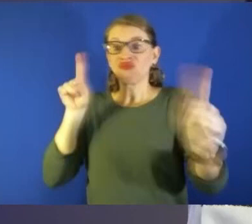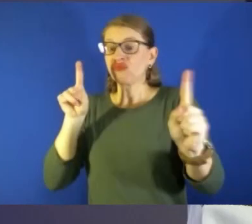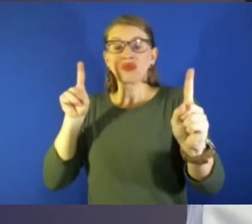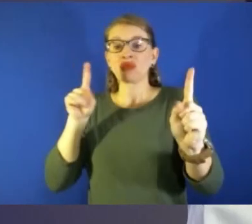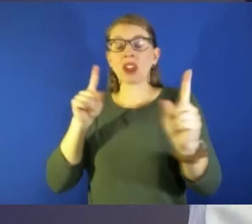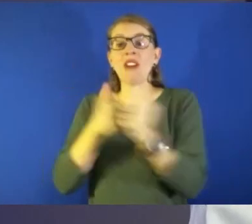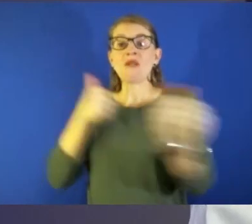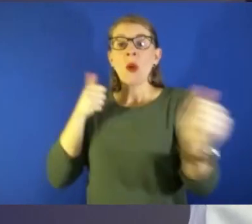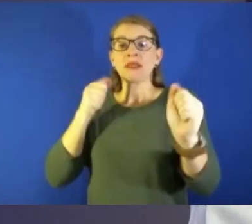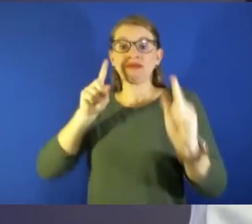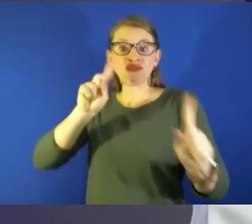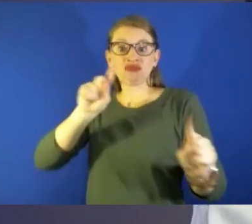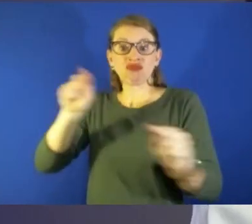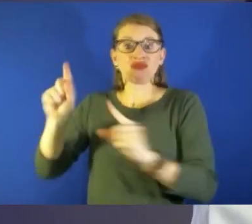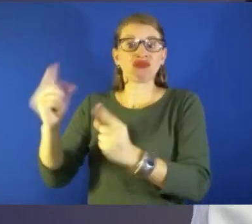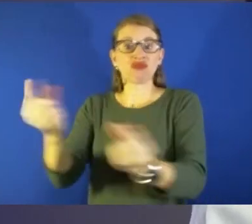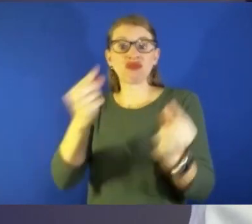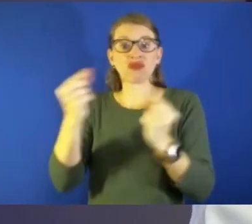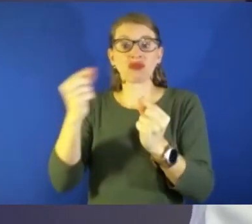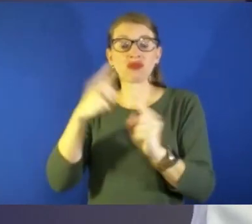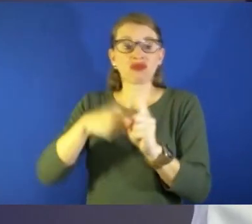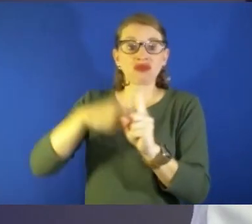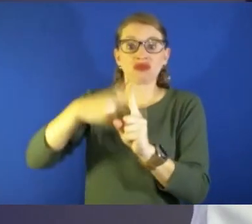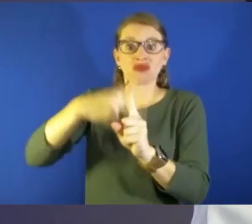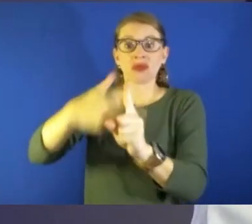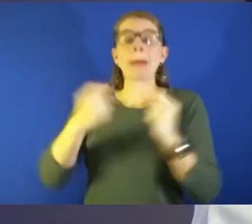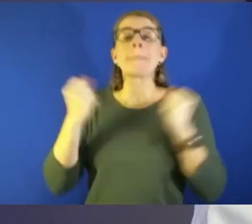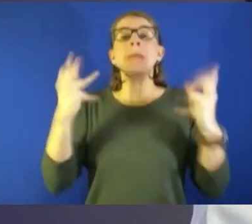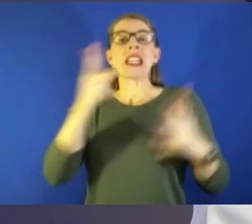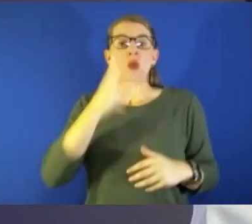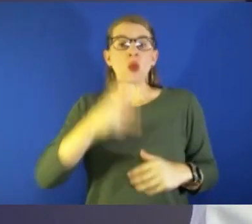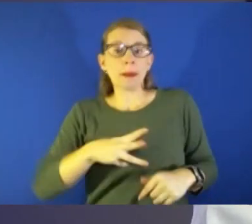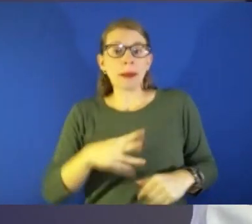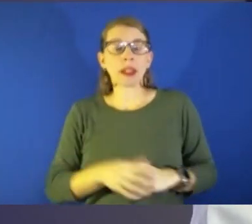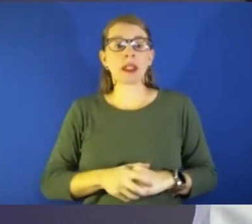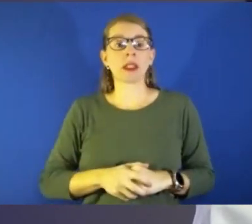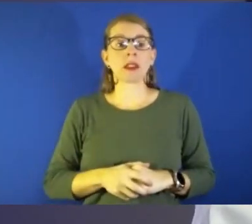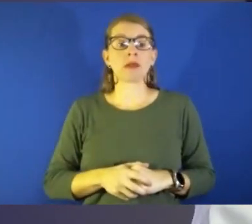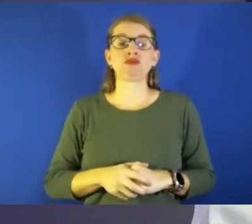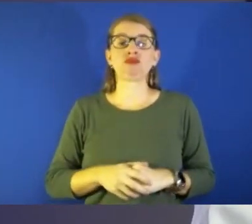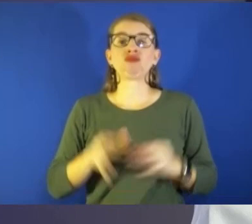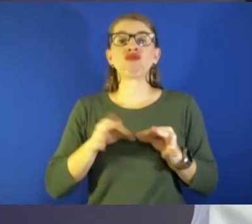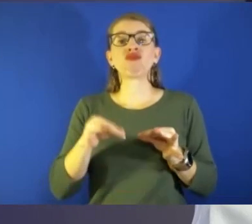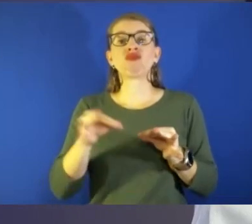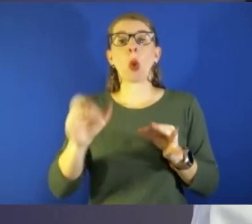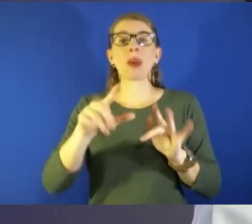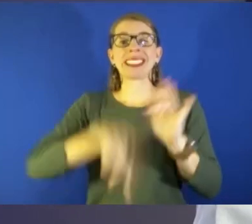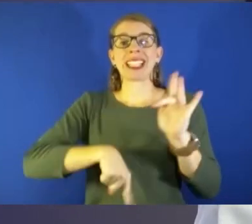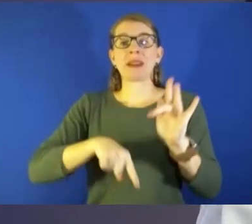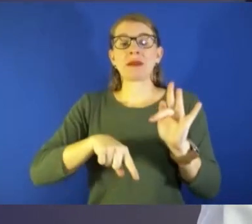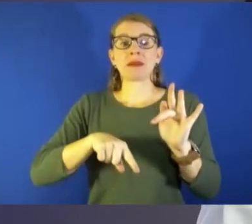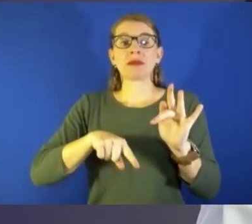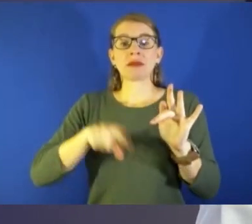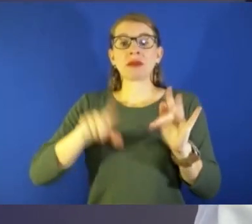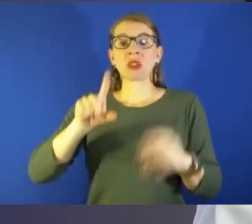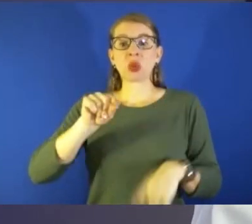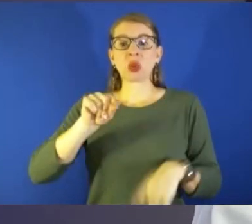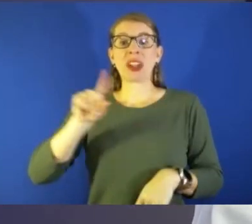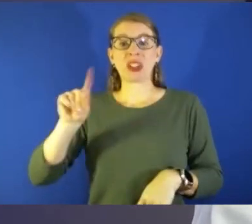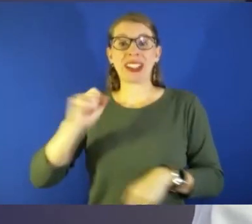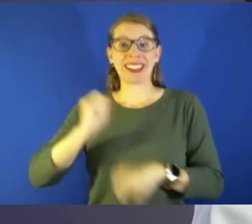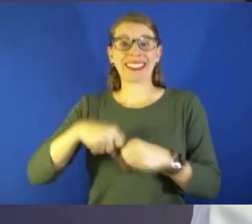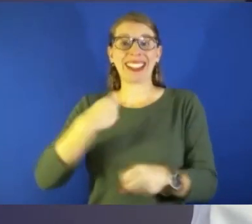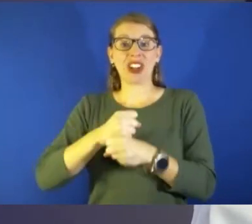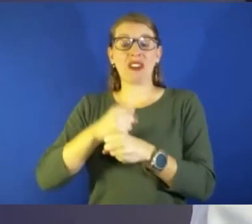months. And so a lot of women were late or skipped 2020 to get their mammograms completely. And so now